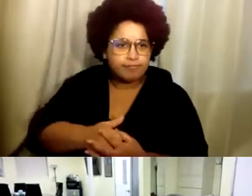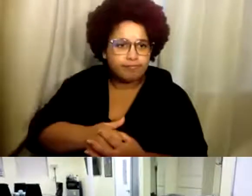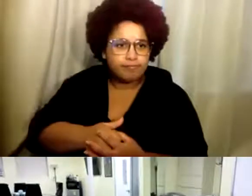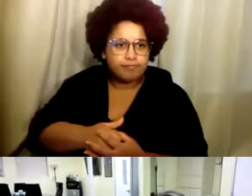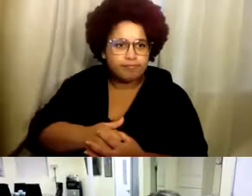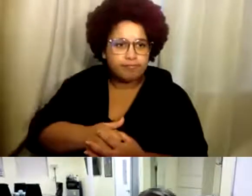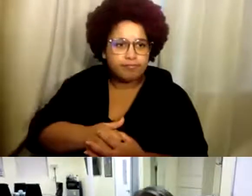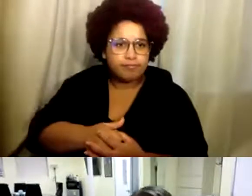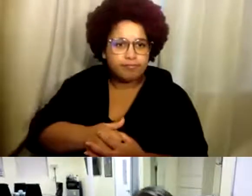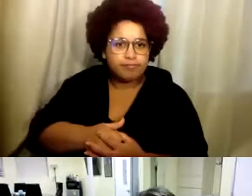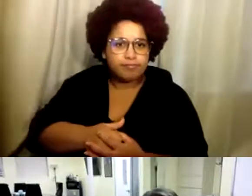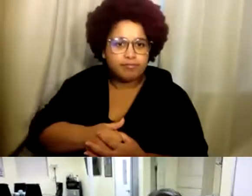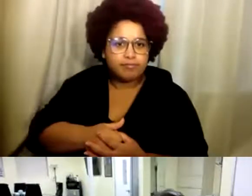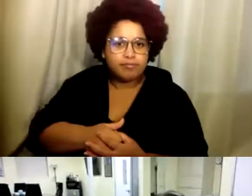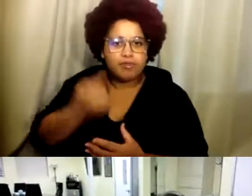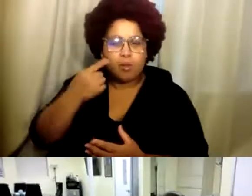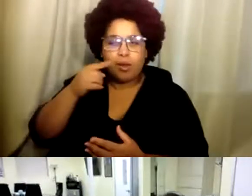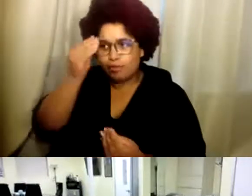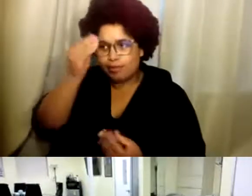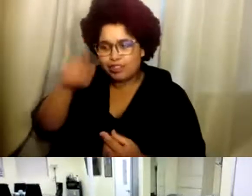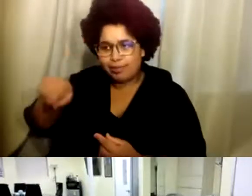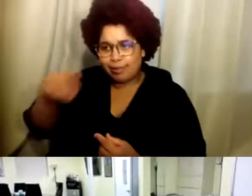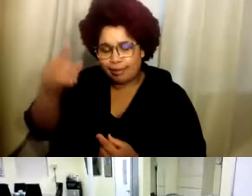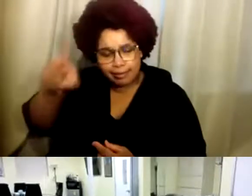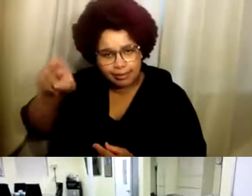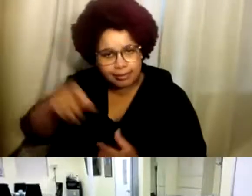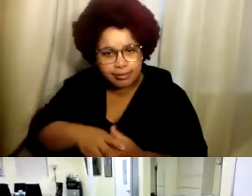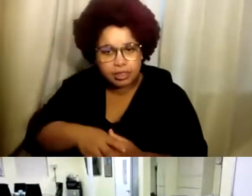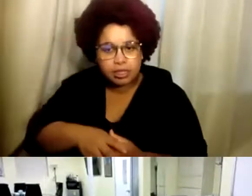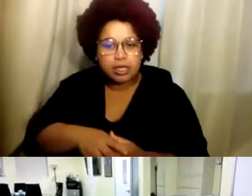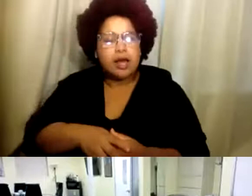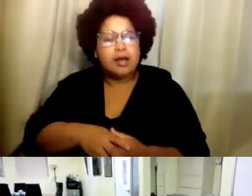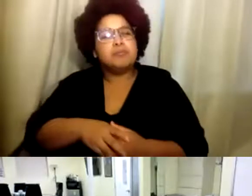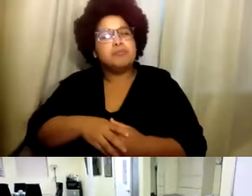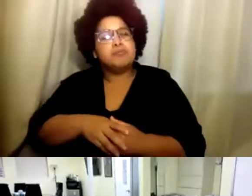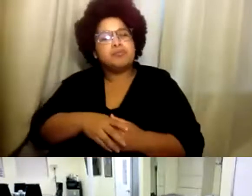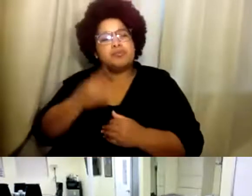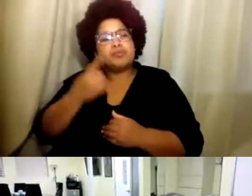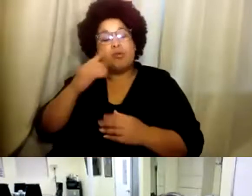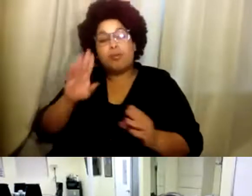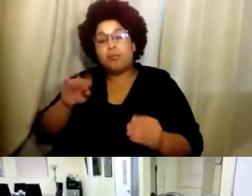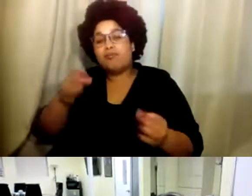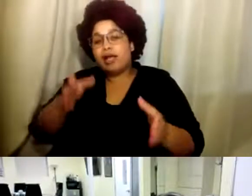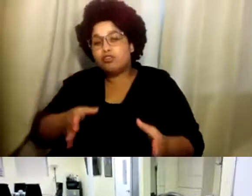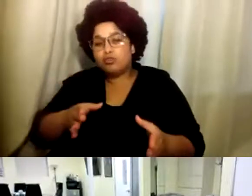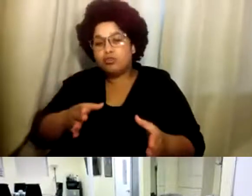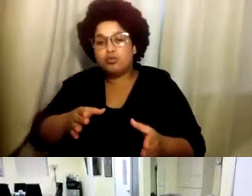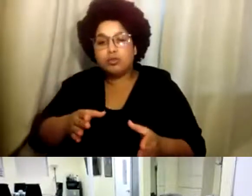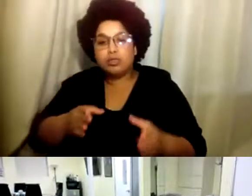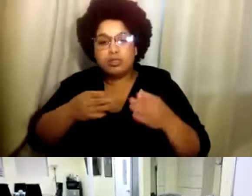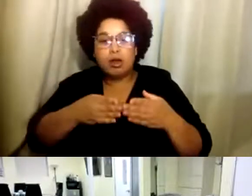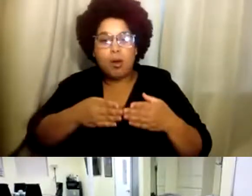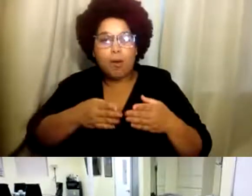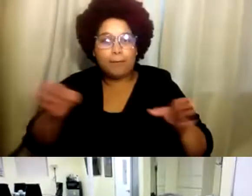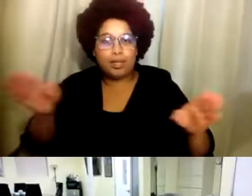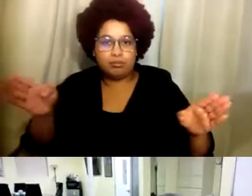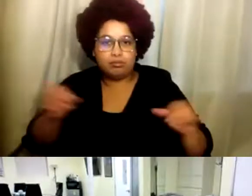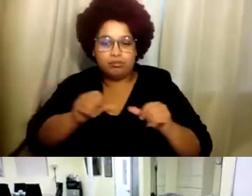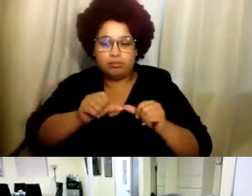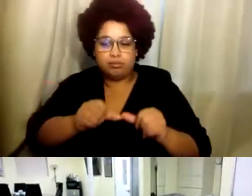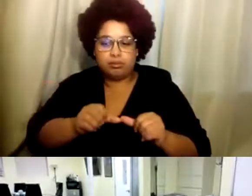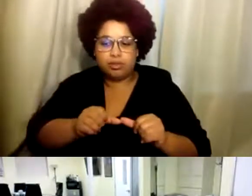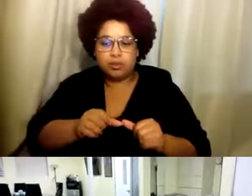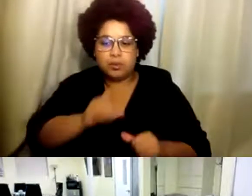and information they need? I would say for providers out there, remain open. This is